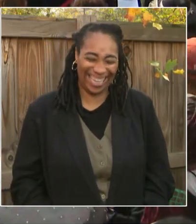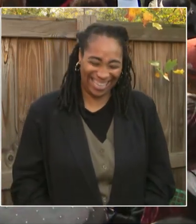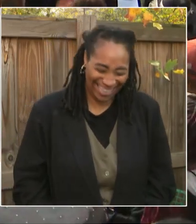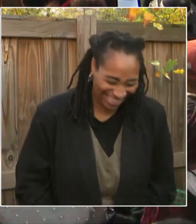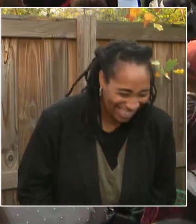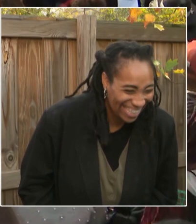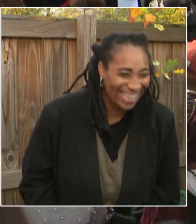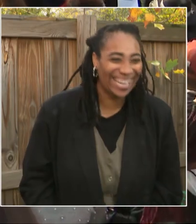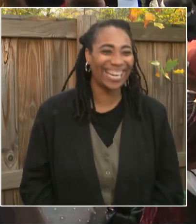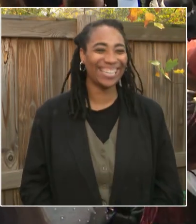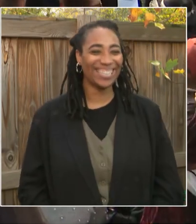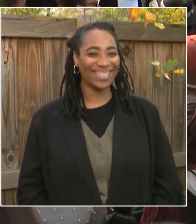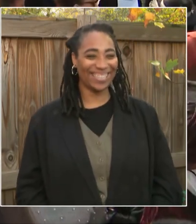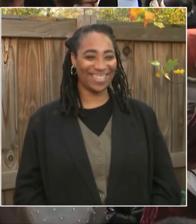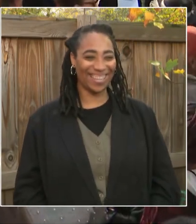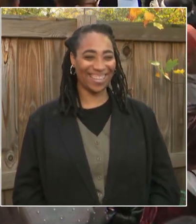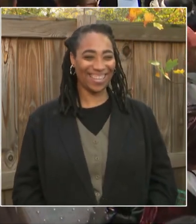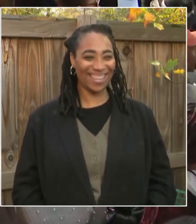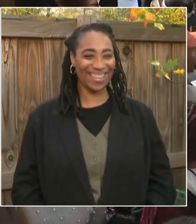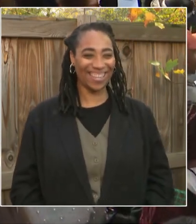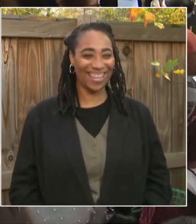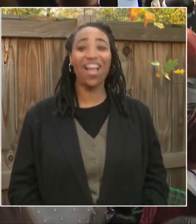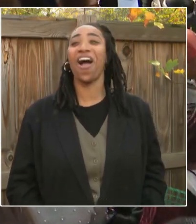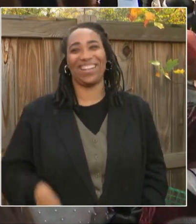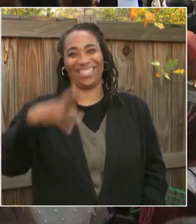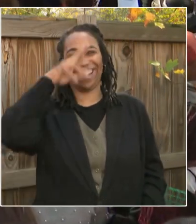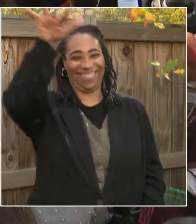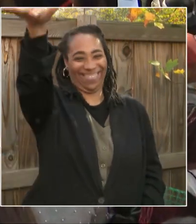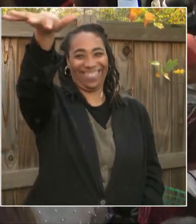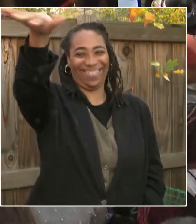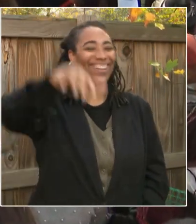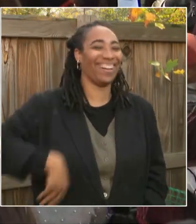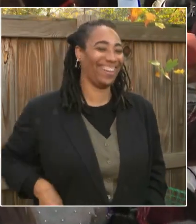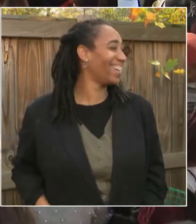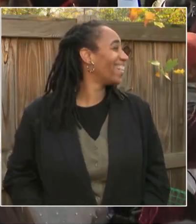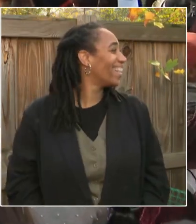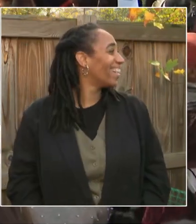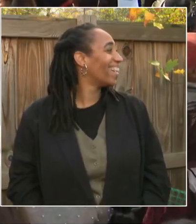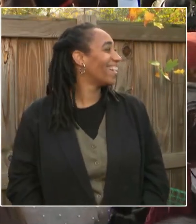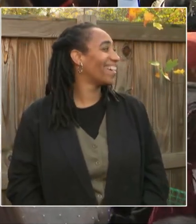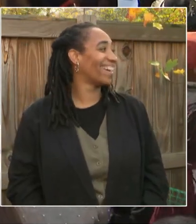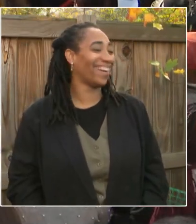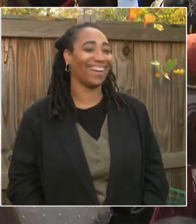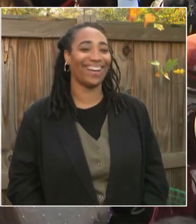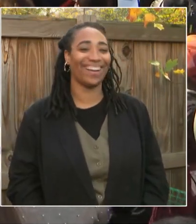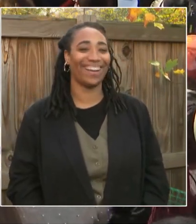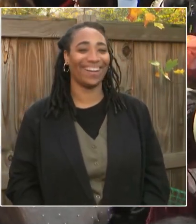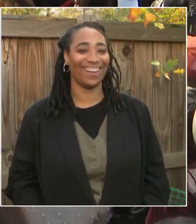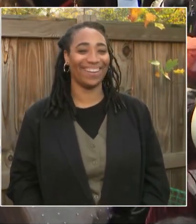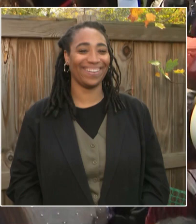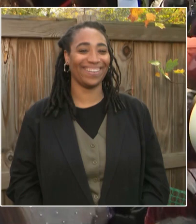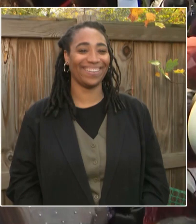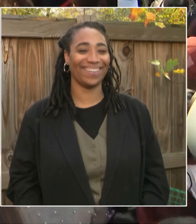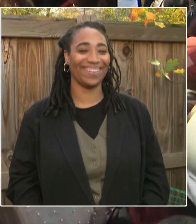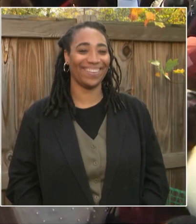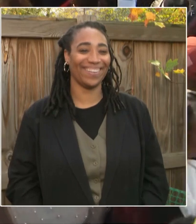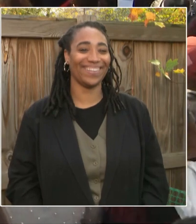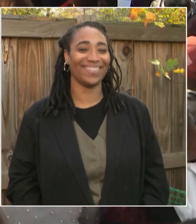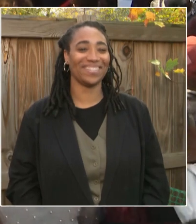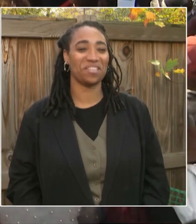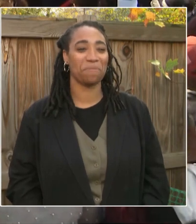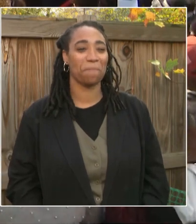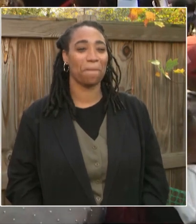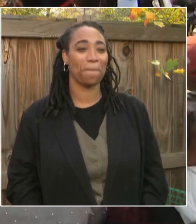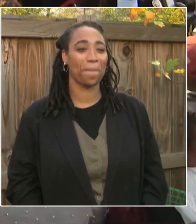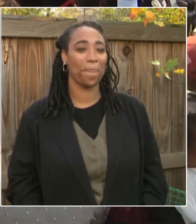But y'all don't know about that. Y'all don't know about that. And y'all ain't think the Red would know about that. Amen. But we got the party. So shout out to the folks in the balcony. Come on, give it